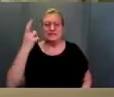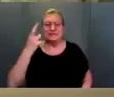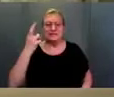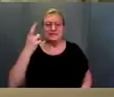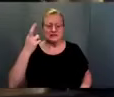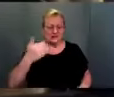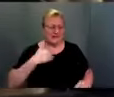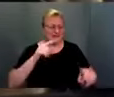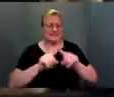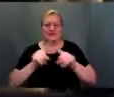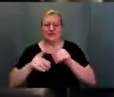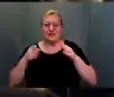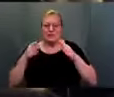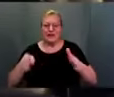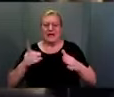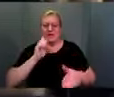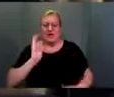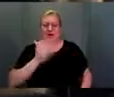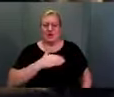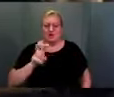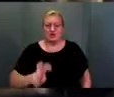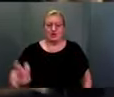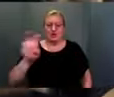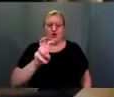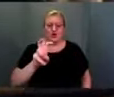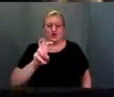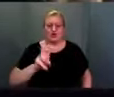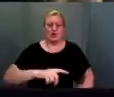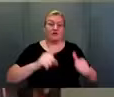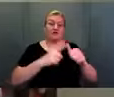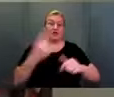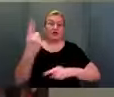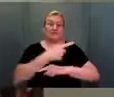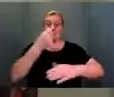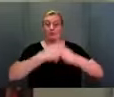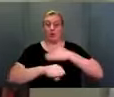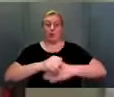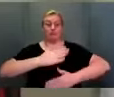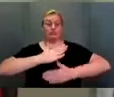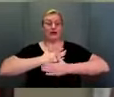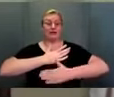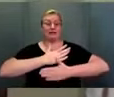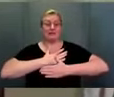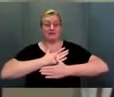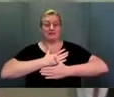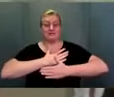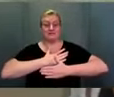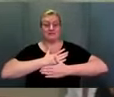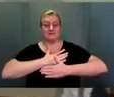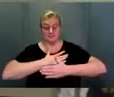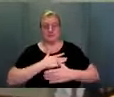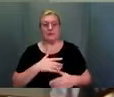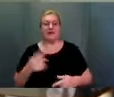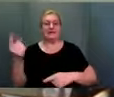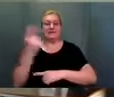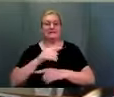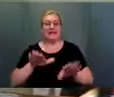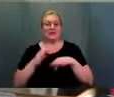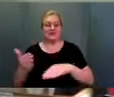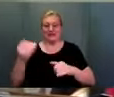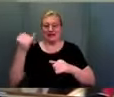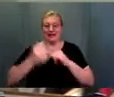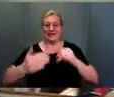different paths to take on our journey. From day one, when we were born, we take our first breath, right? And on the day we pass, we take our last breath.